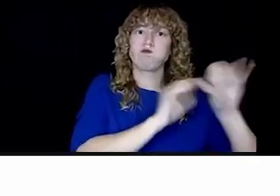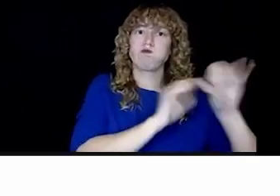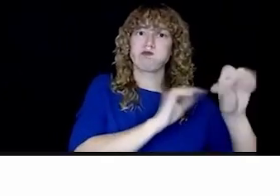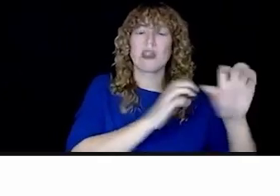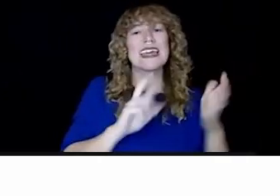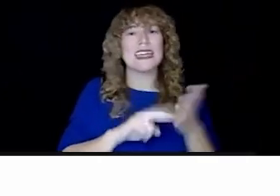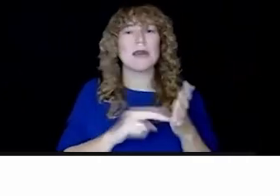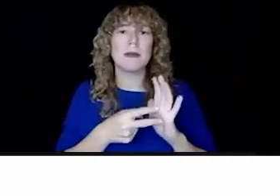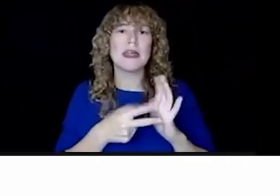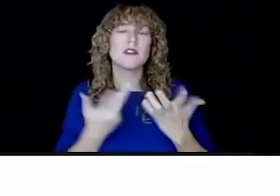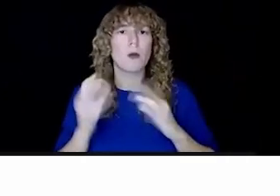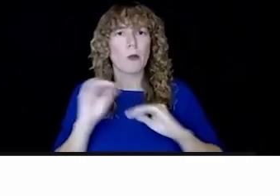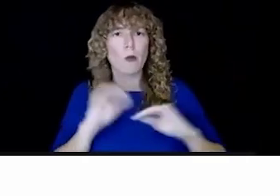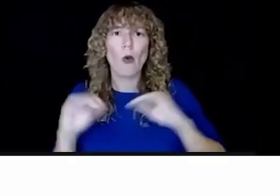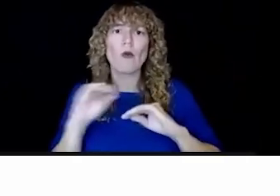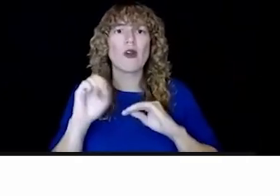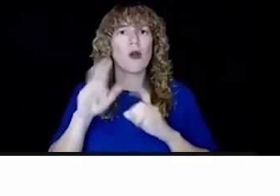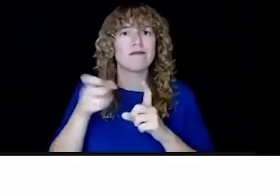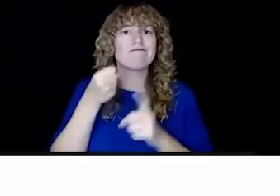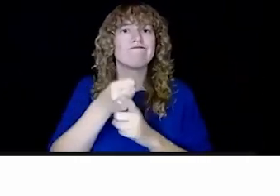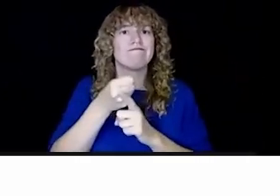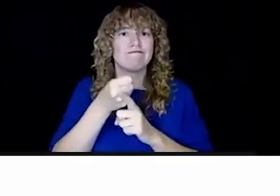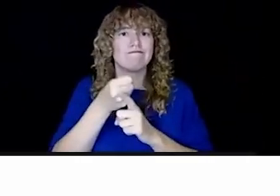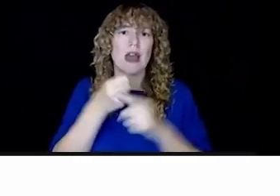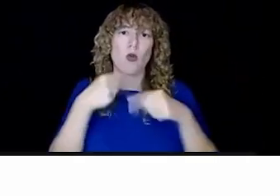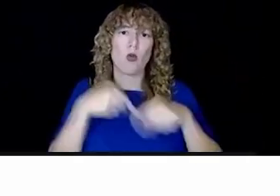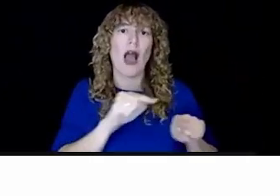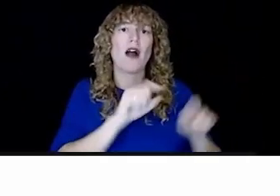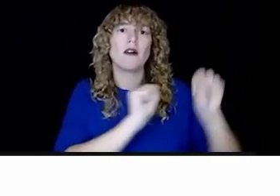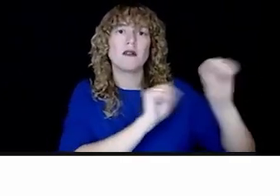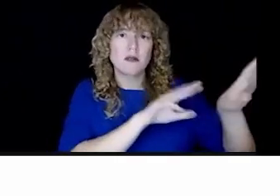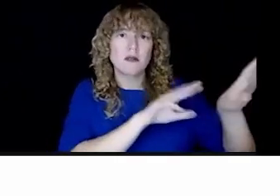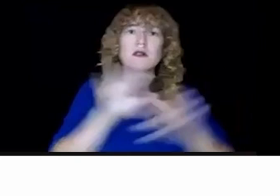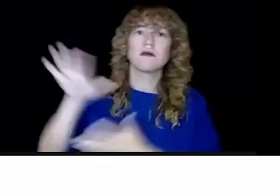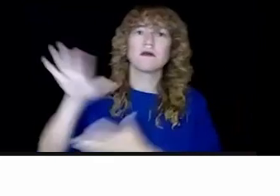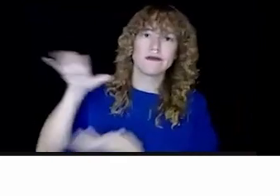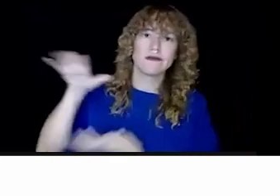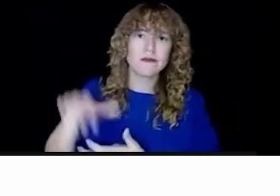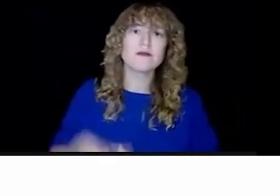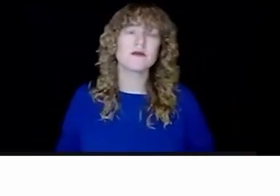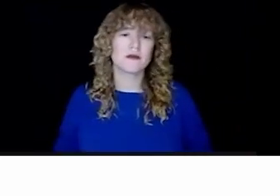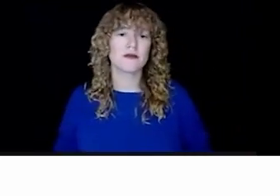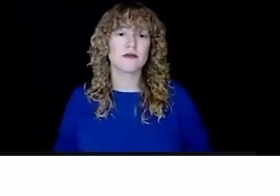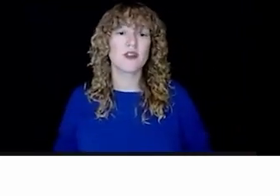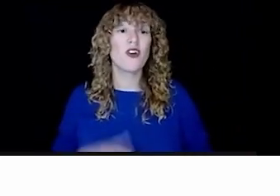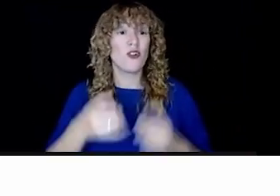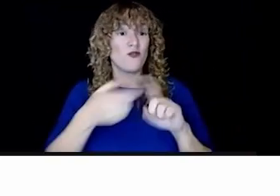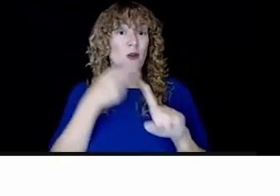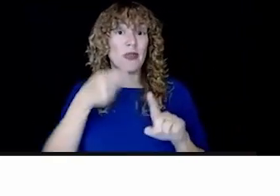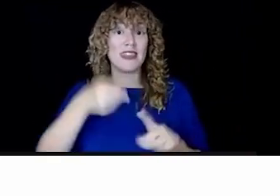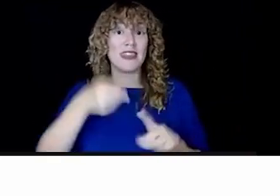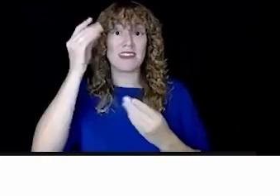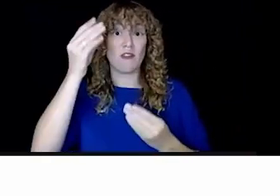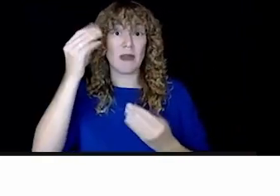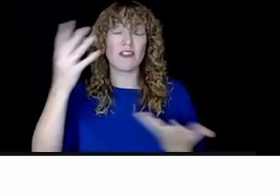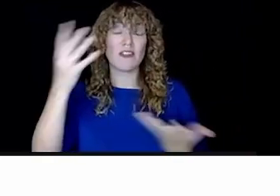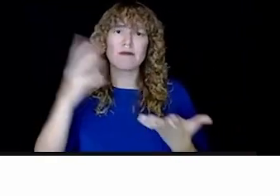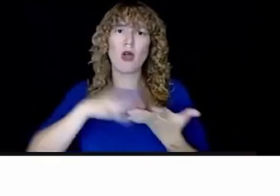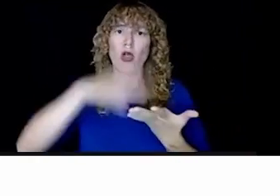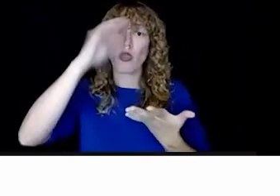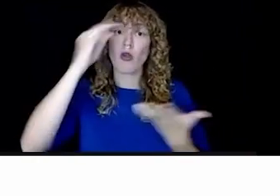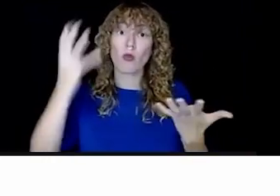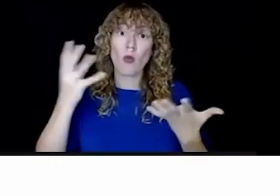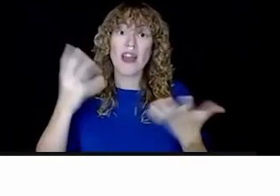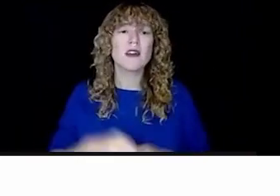handling. So what's the key takeaway here? Well, what we learned from this data is during the flights, there isn't too